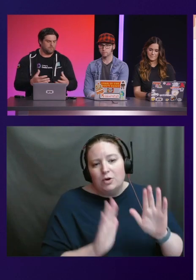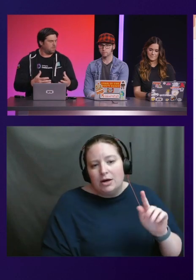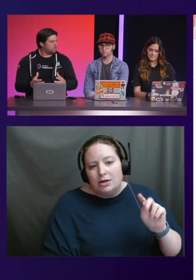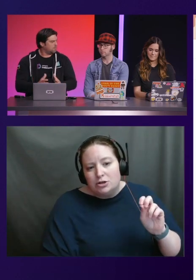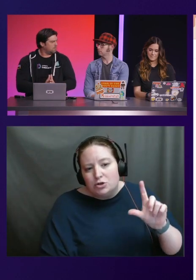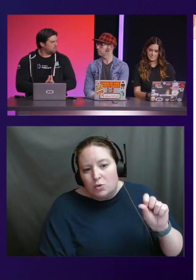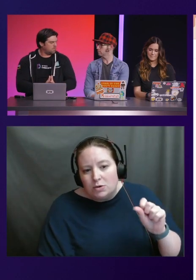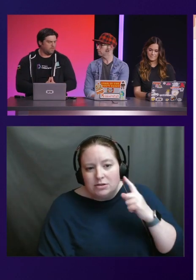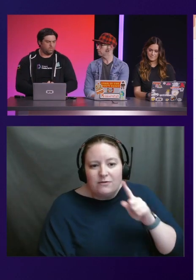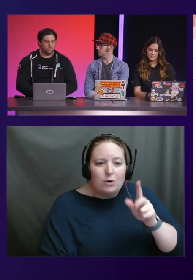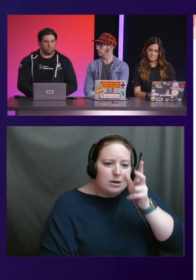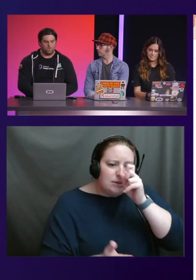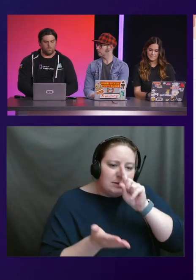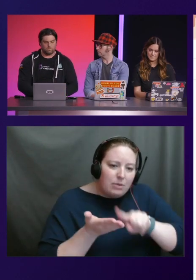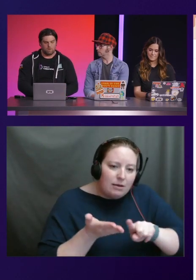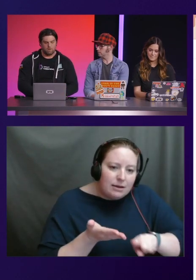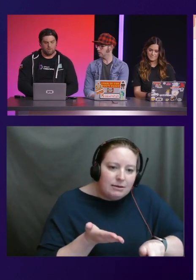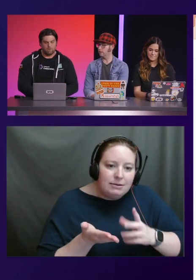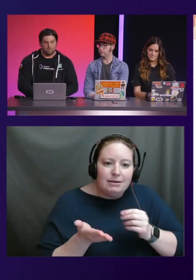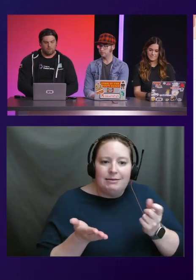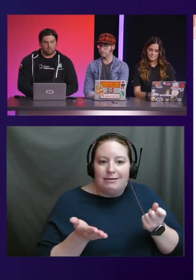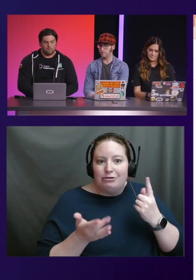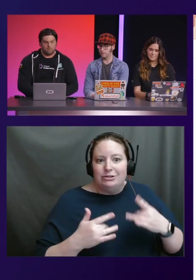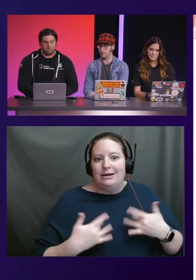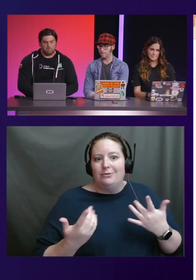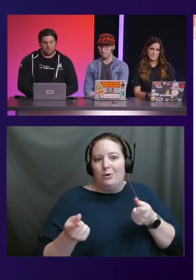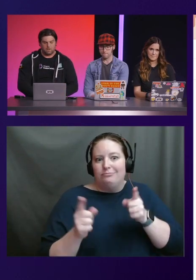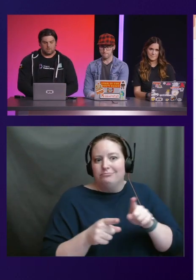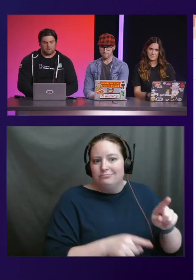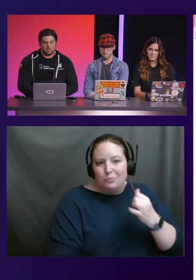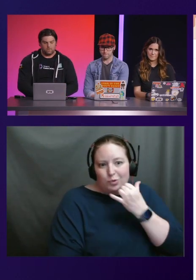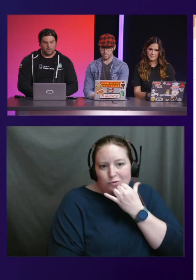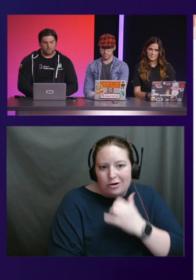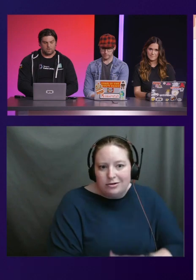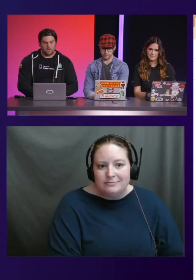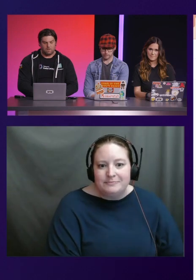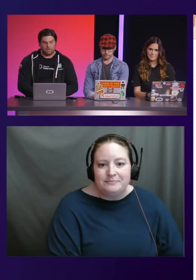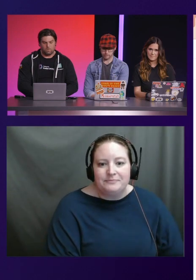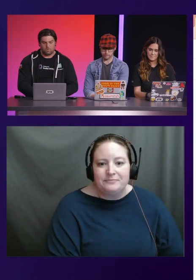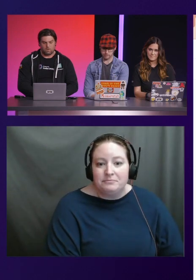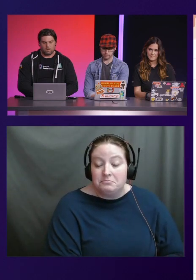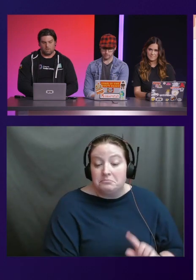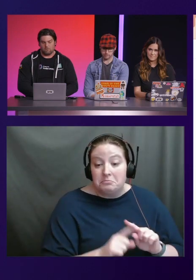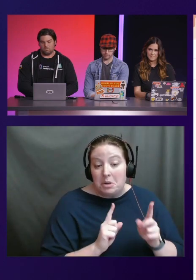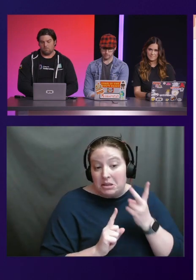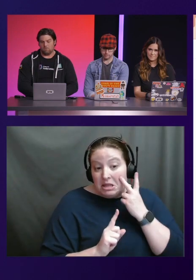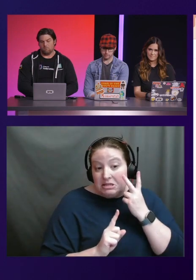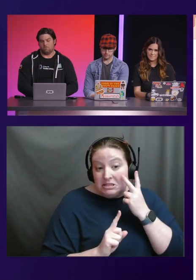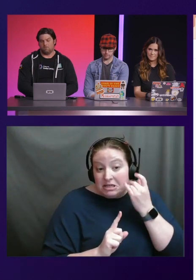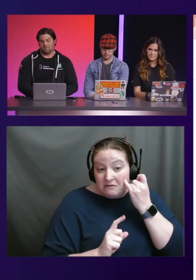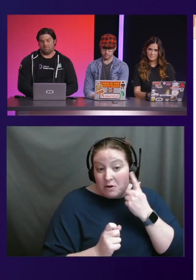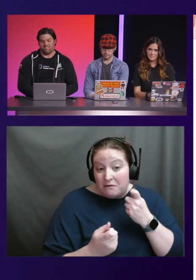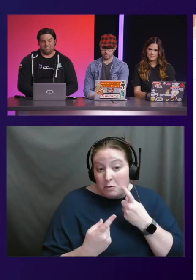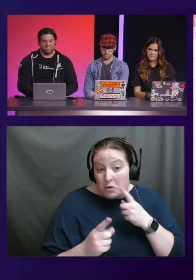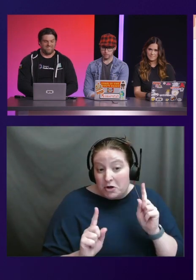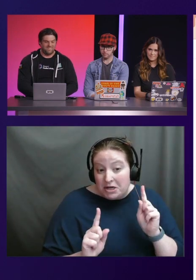of debugging and understanding what went wrong. Nice. But yeah, let's see if we actually have a working.